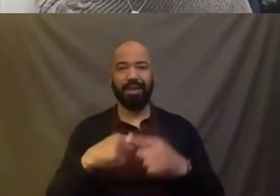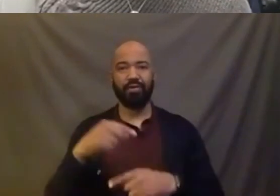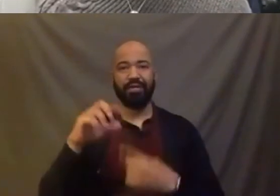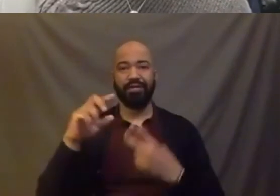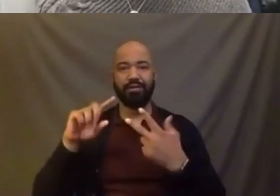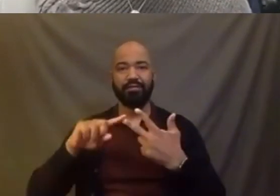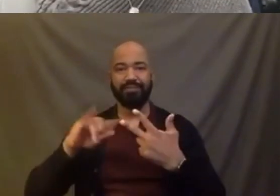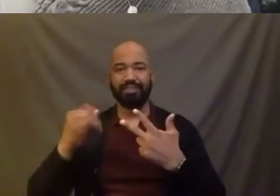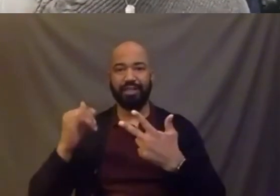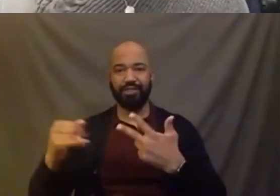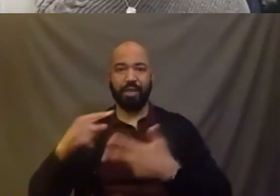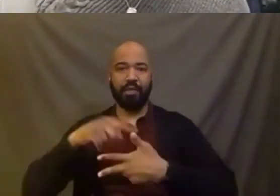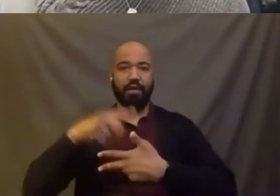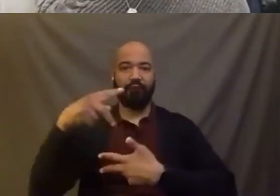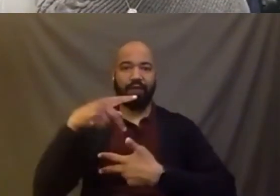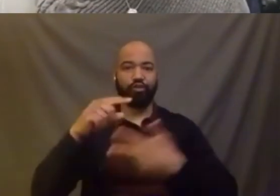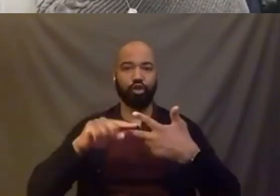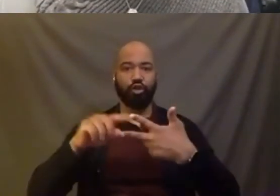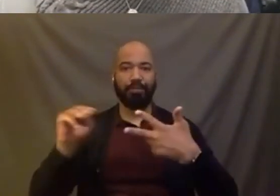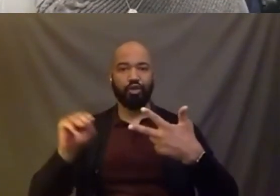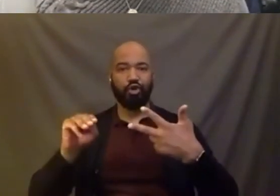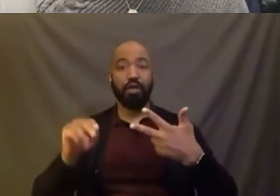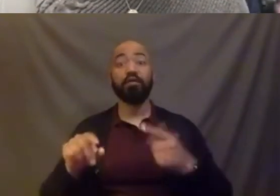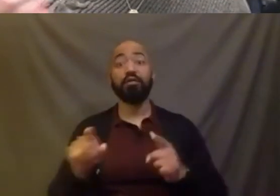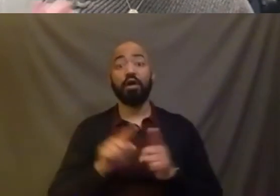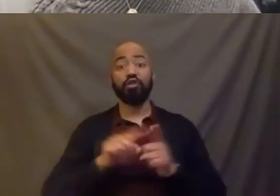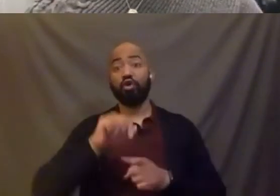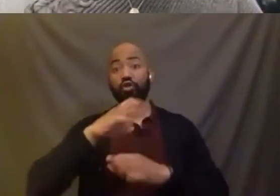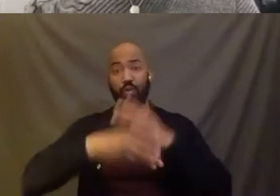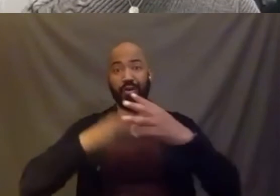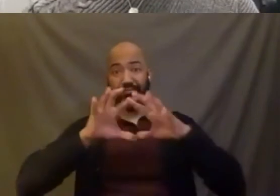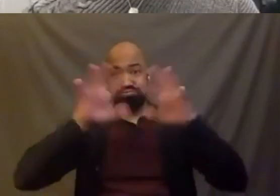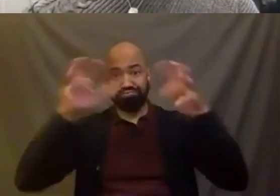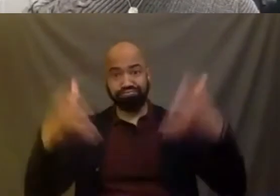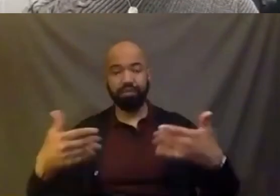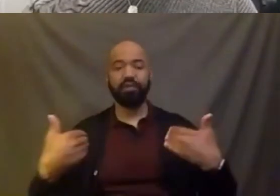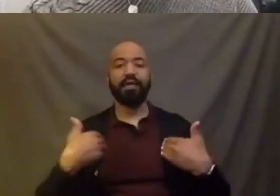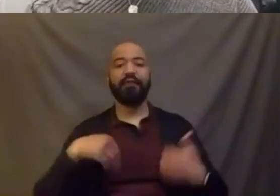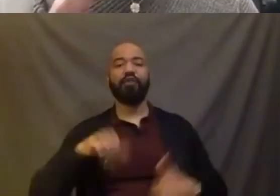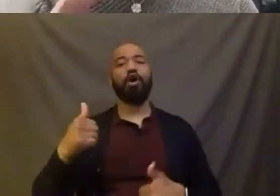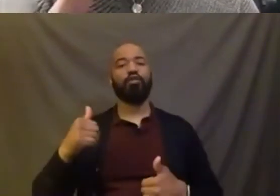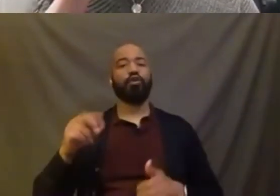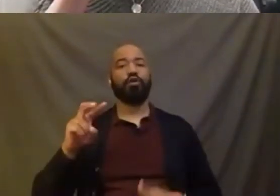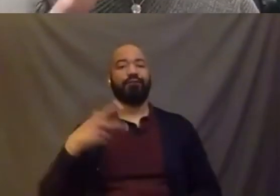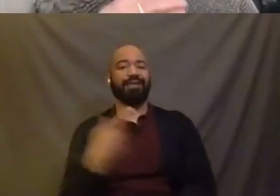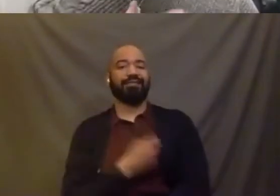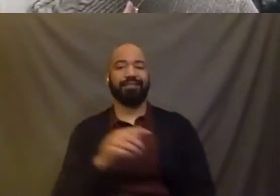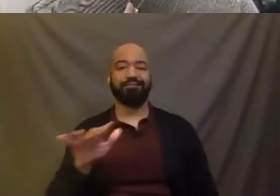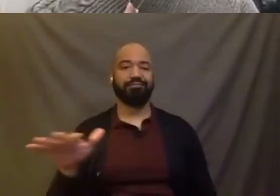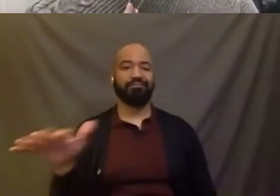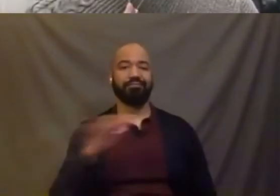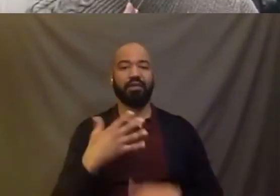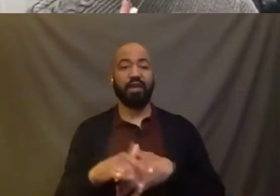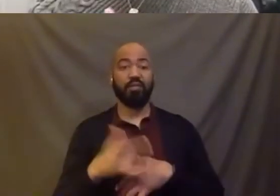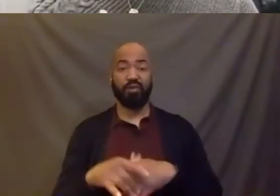and the Moderna, as well as the other vaccines that are out in the world as well. And I mean, that can be pretty